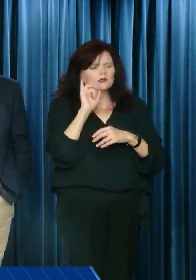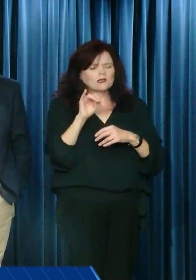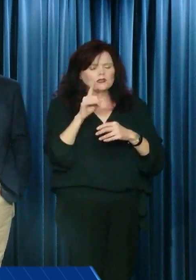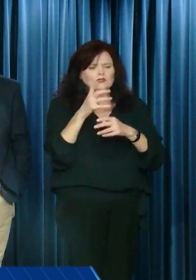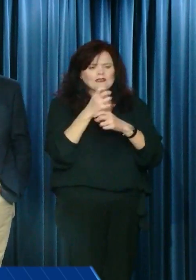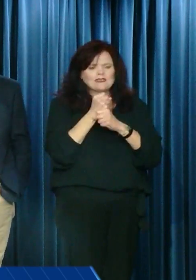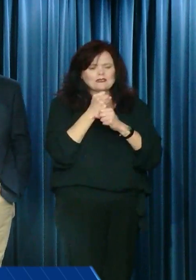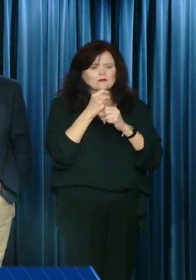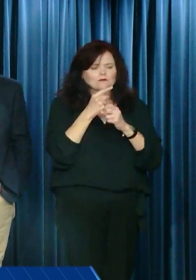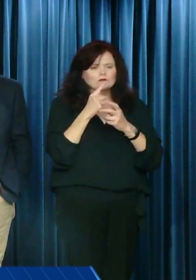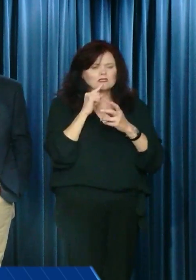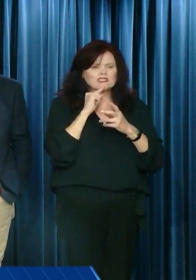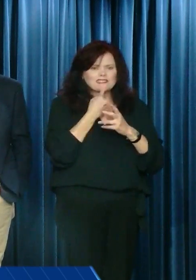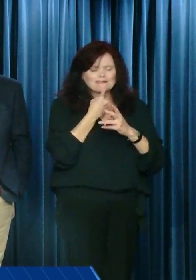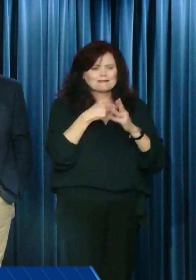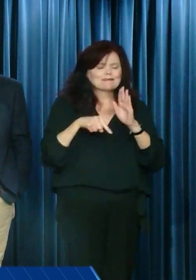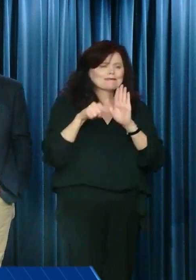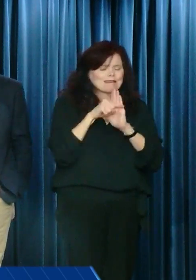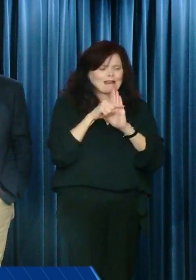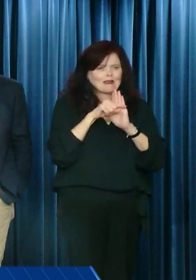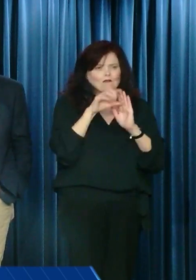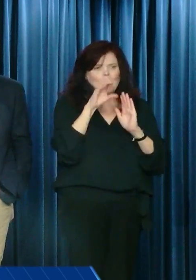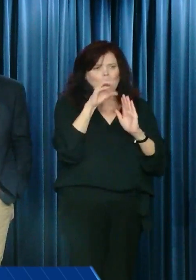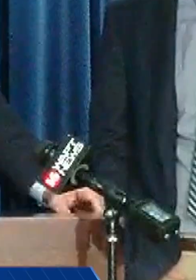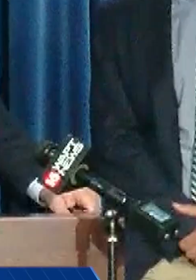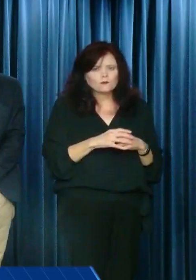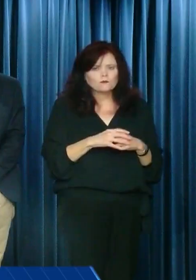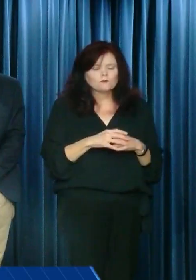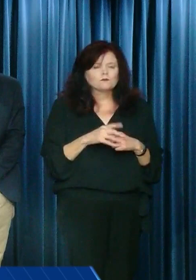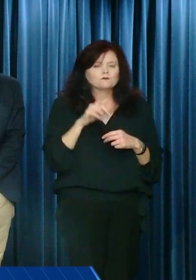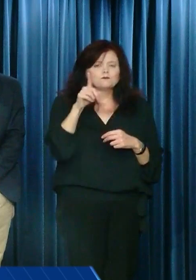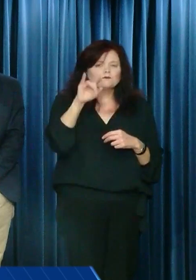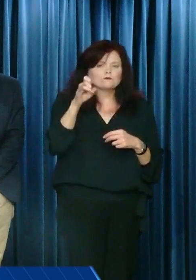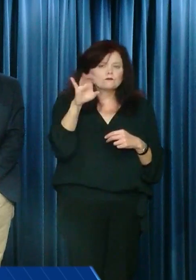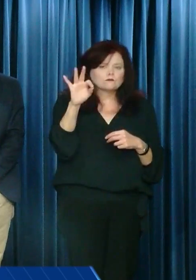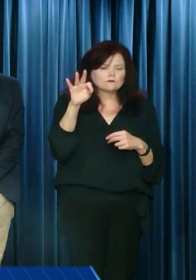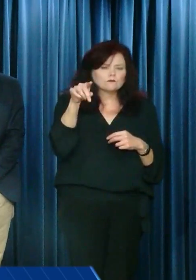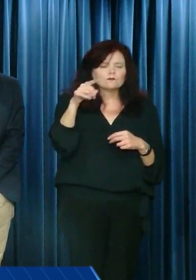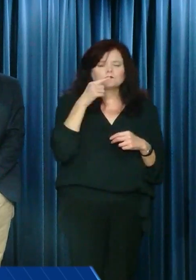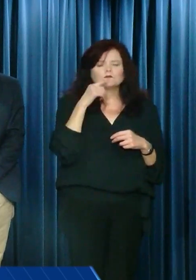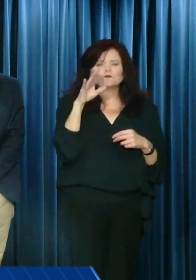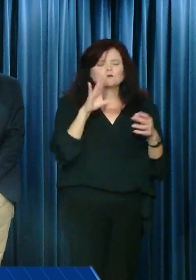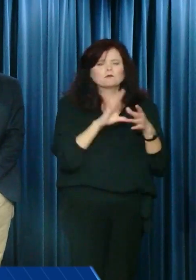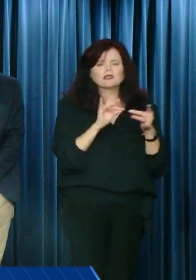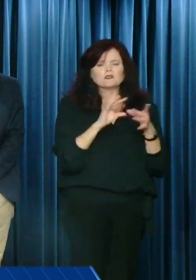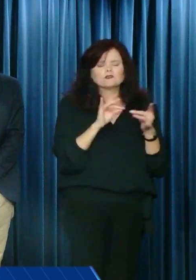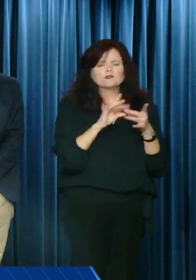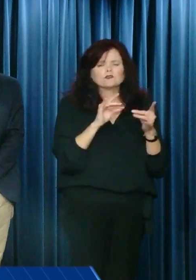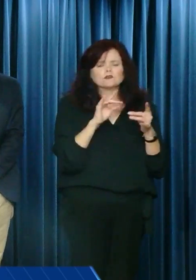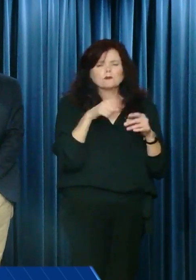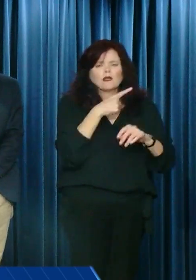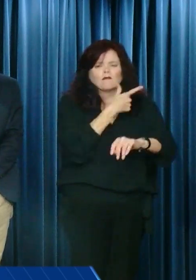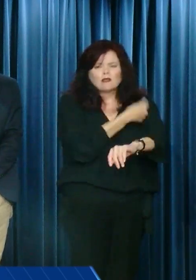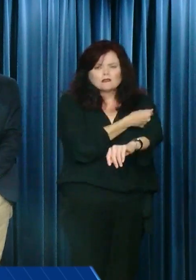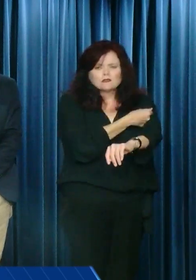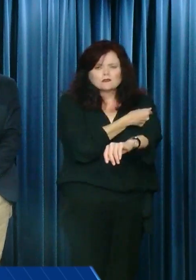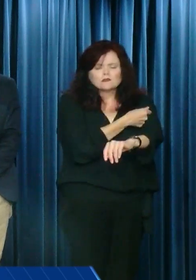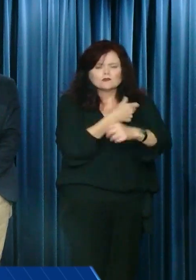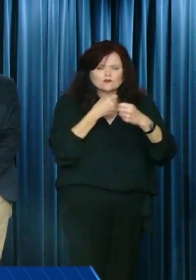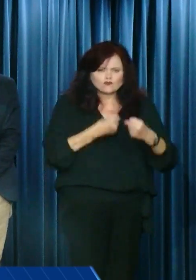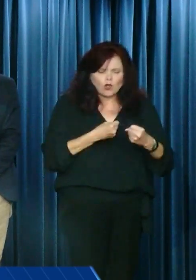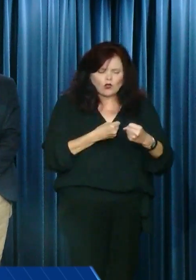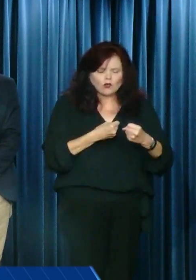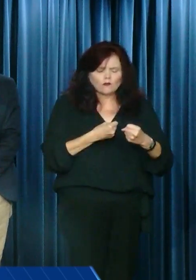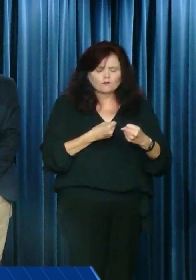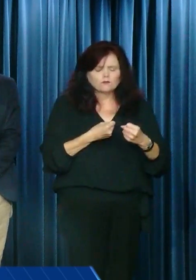a significantly negative outcome. Very, very, very rare. Today, your messaging about vaccination appears